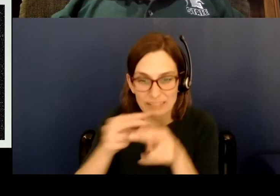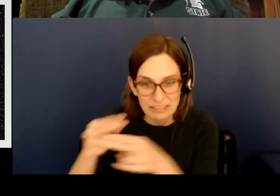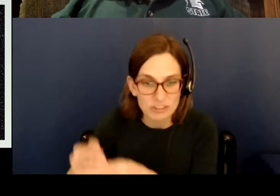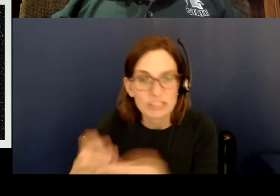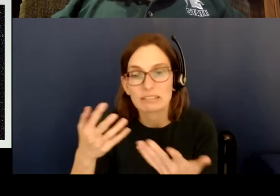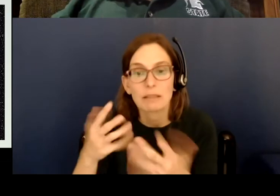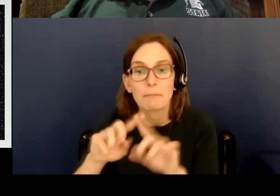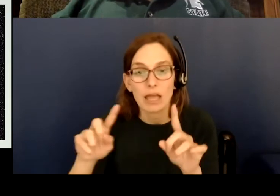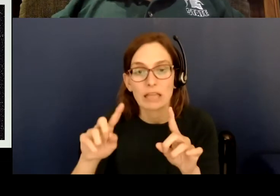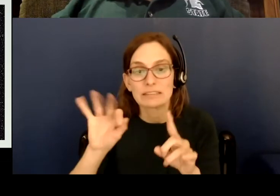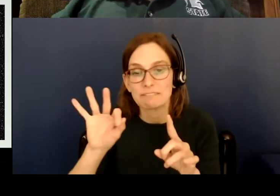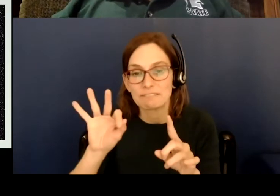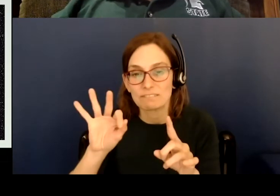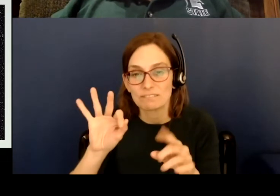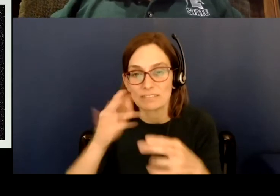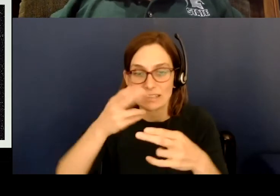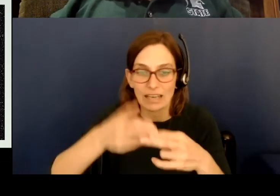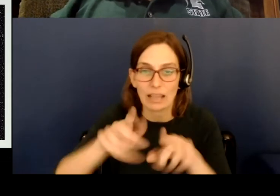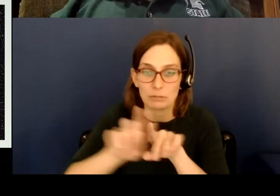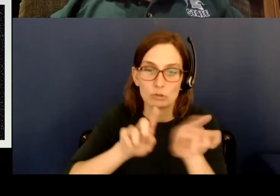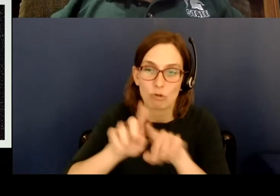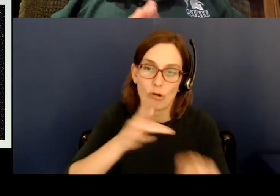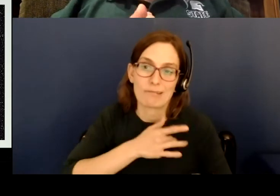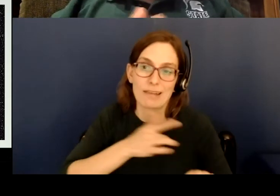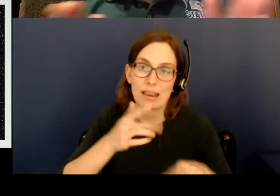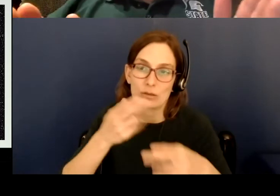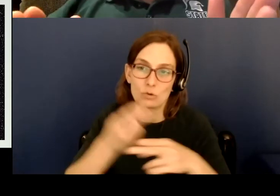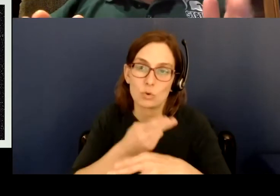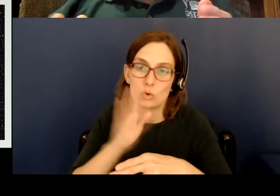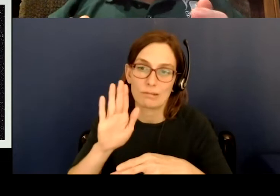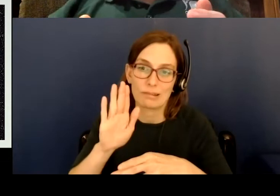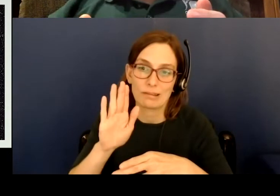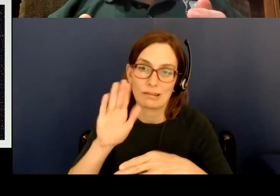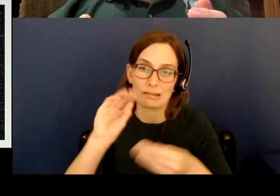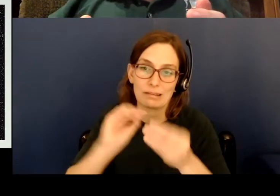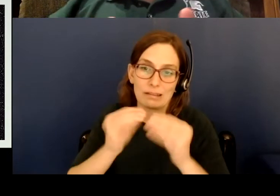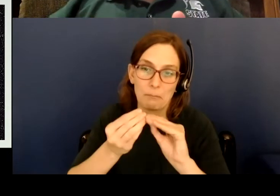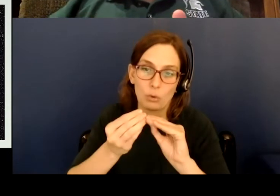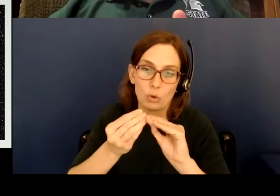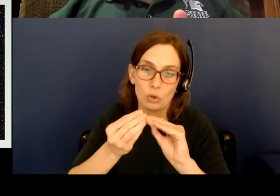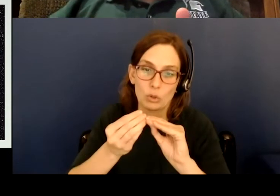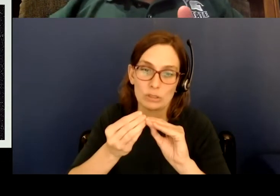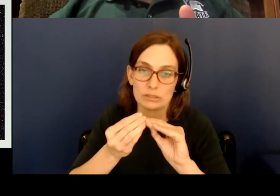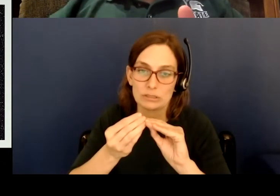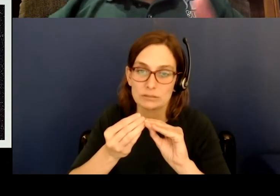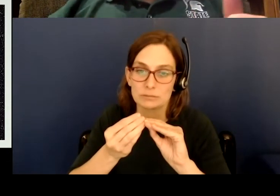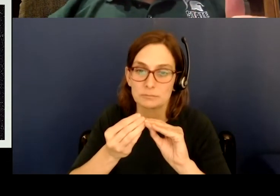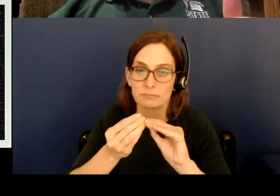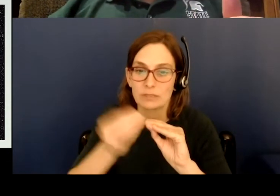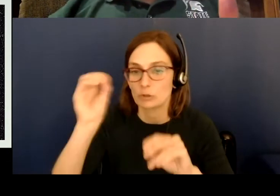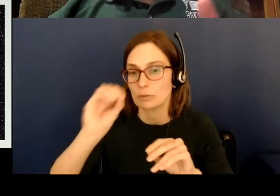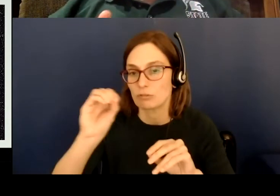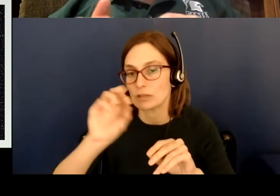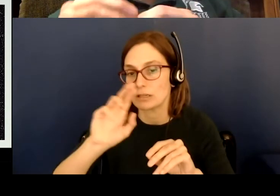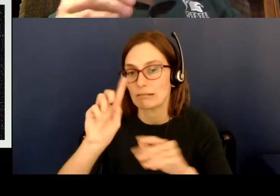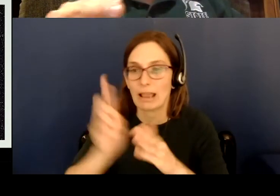typically name a star by its coordinates. So many degrees right ascension, so many hours and minutes